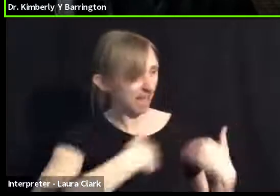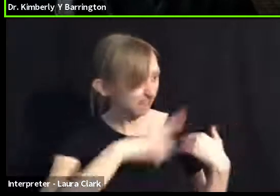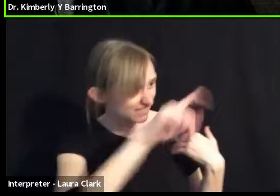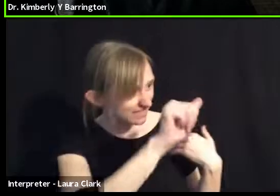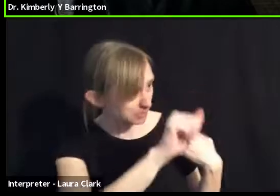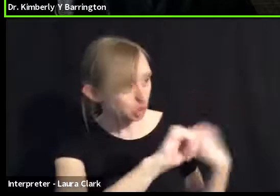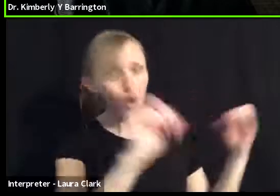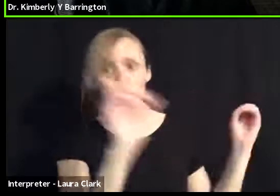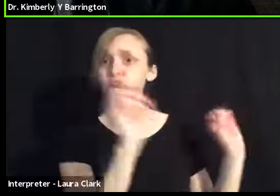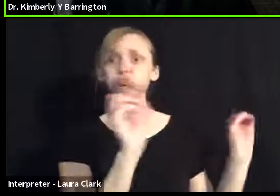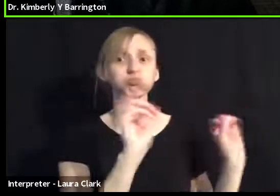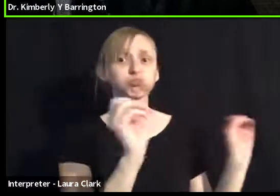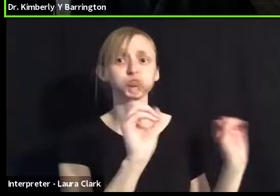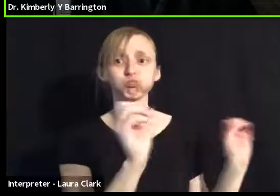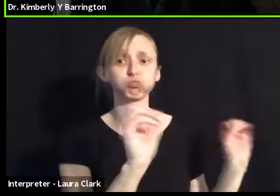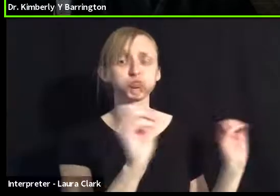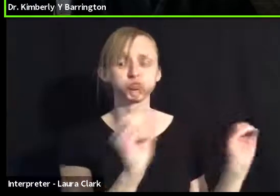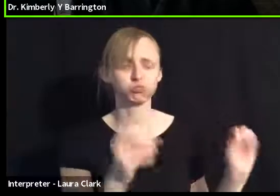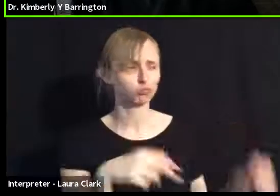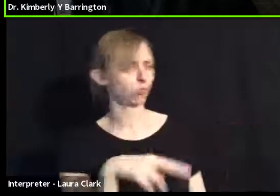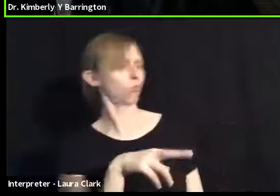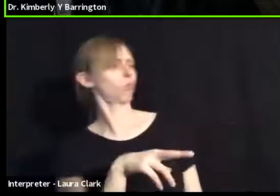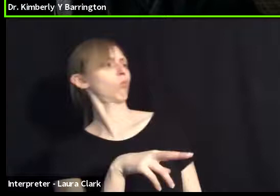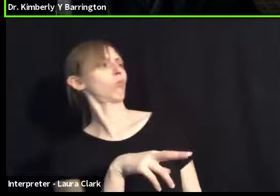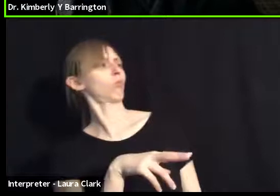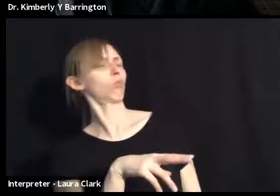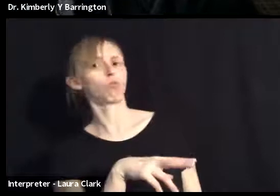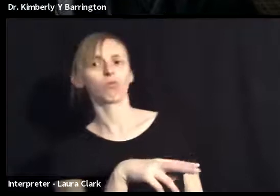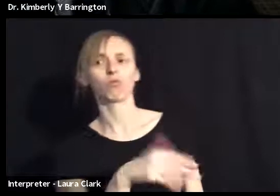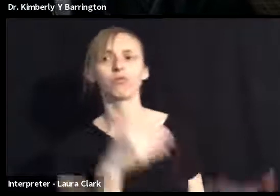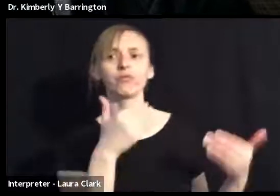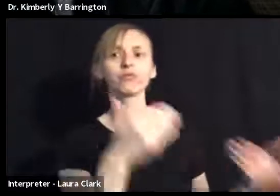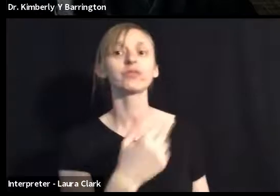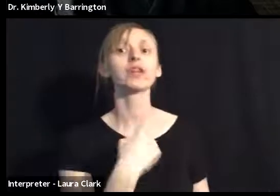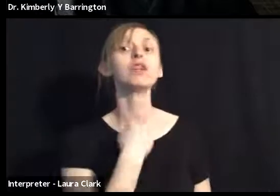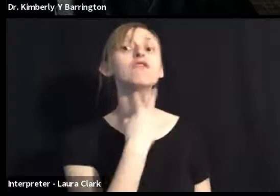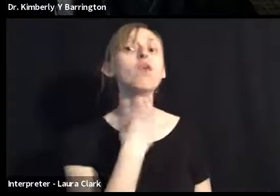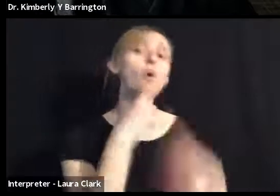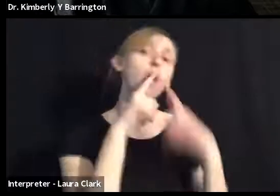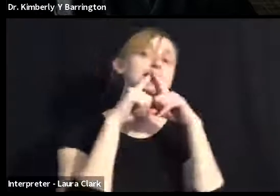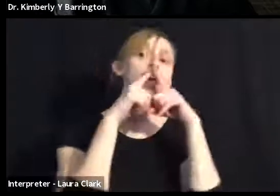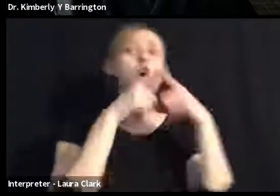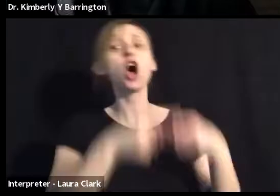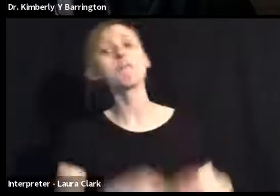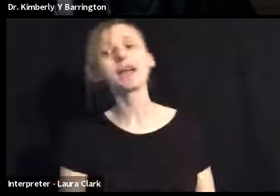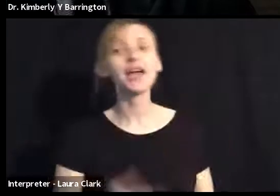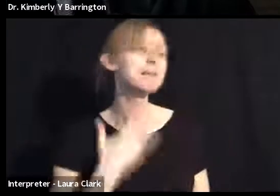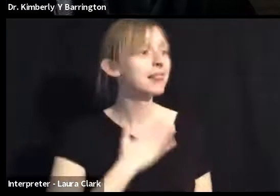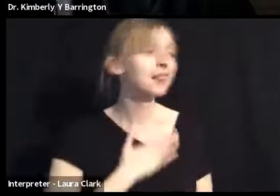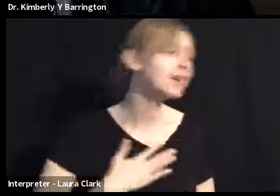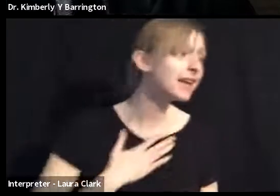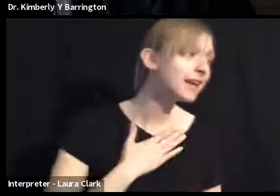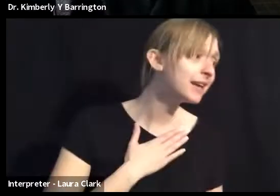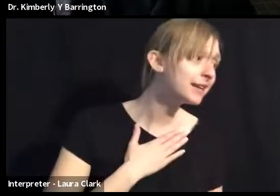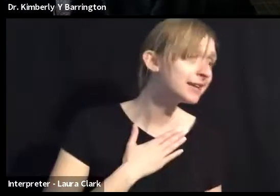Let's talk about that a little bit. Unmute yourself. I'm ready.